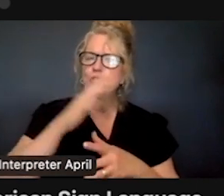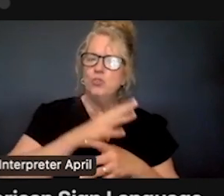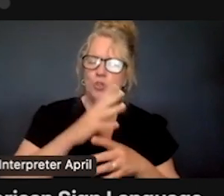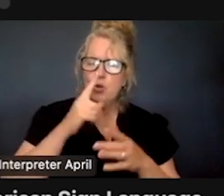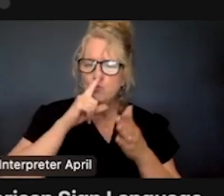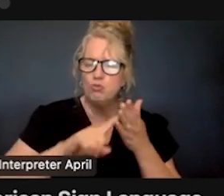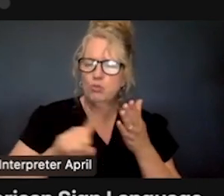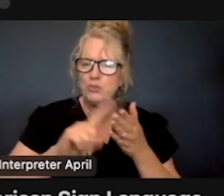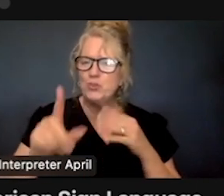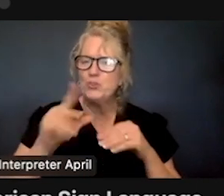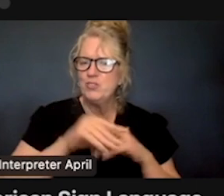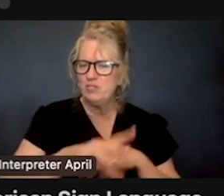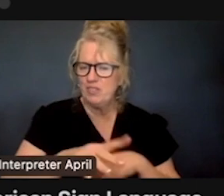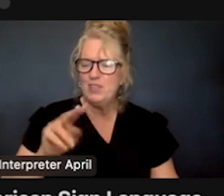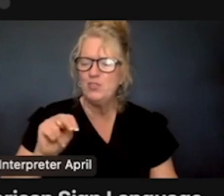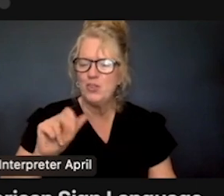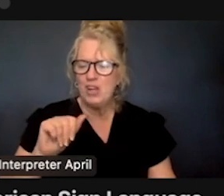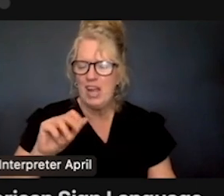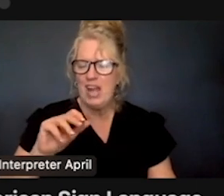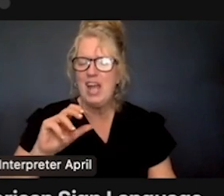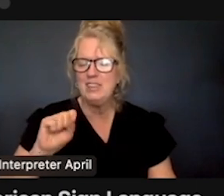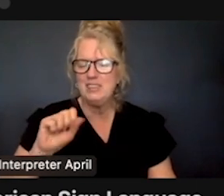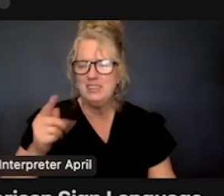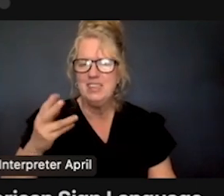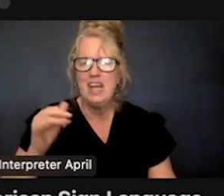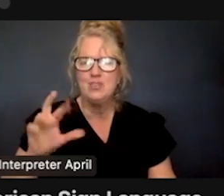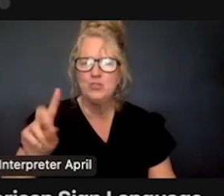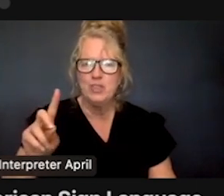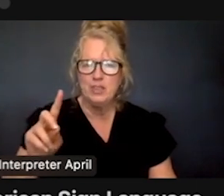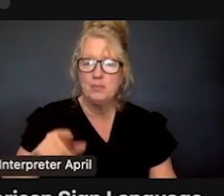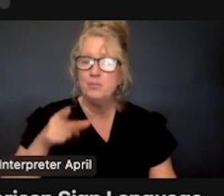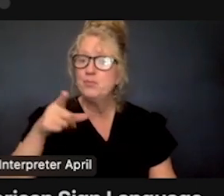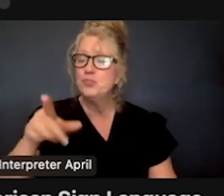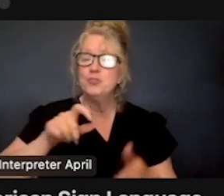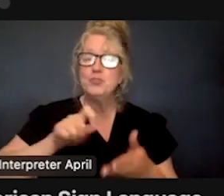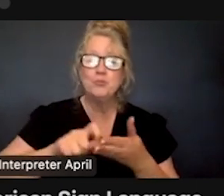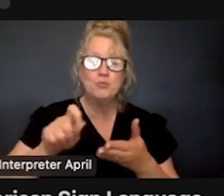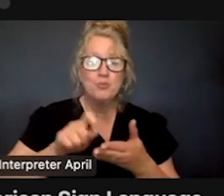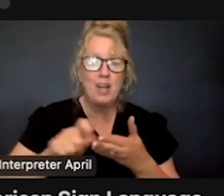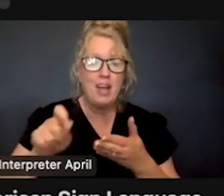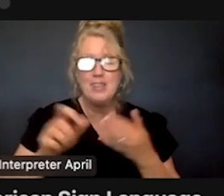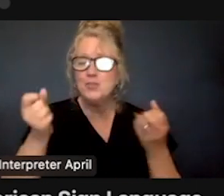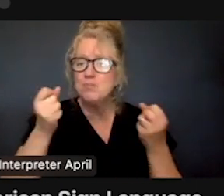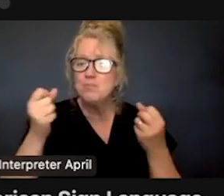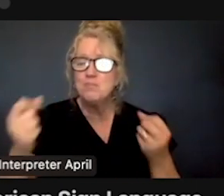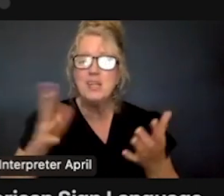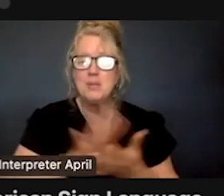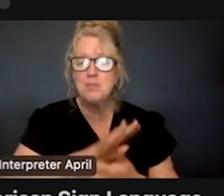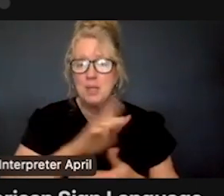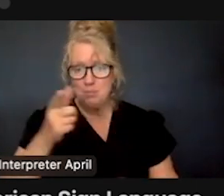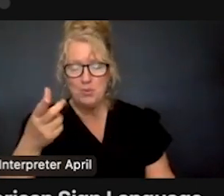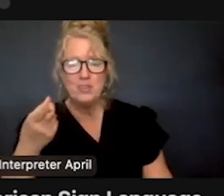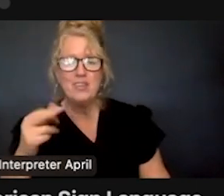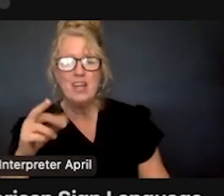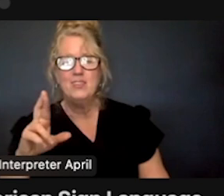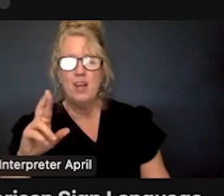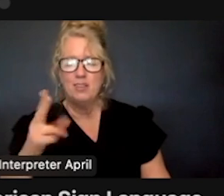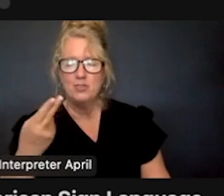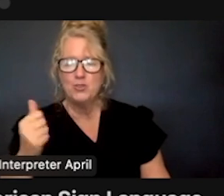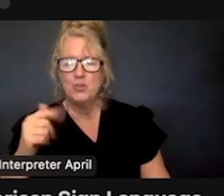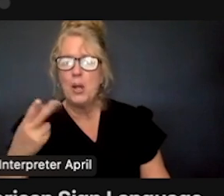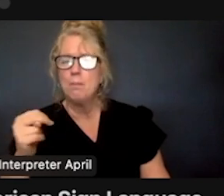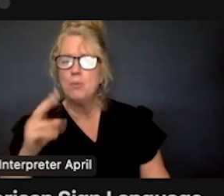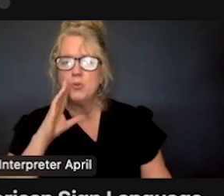at NASMHPD. She writes so many of the papers that Dr. Hepburn was referring to,